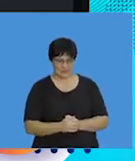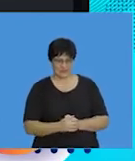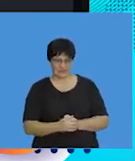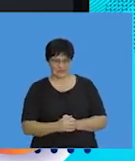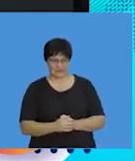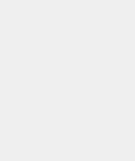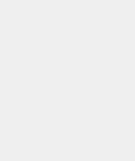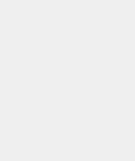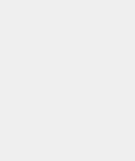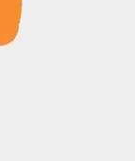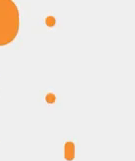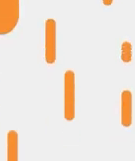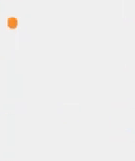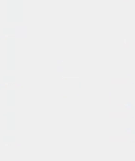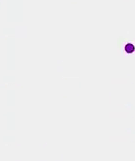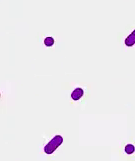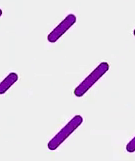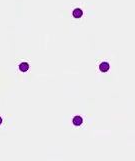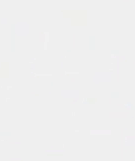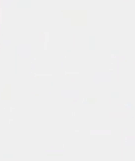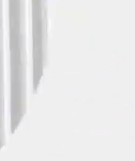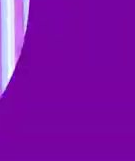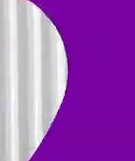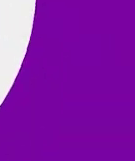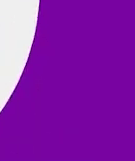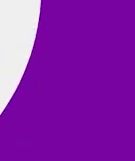of minutes.